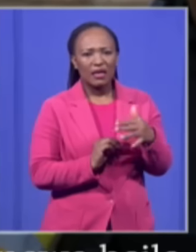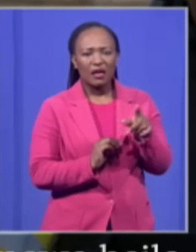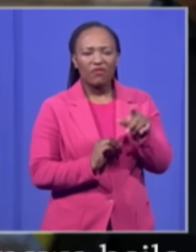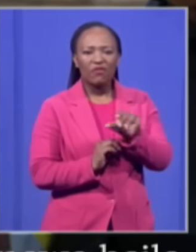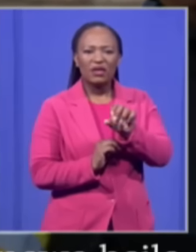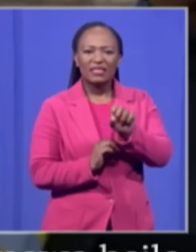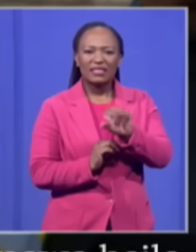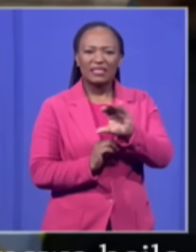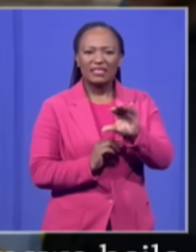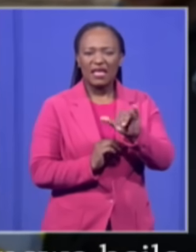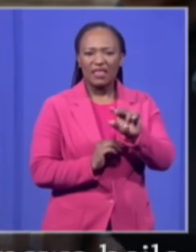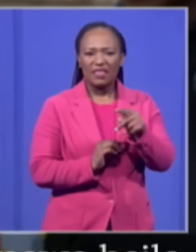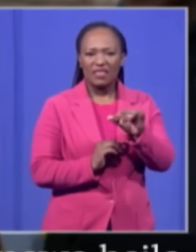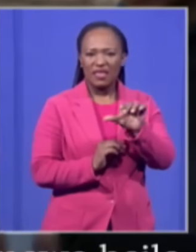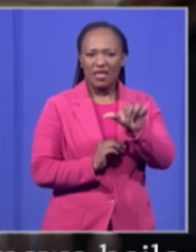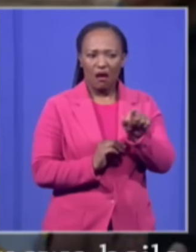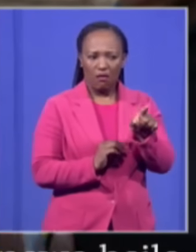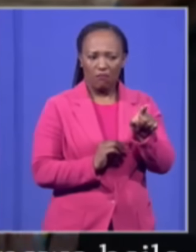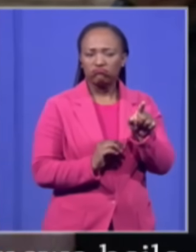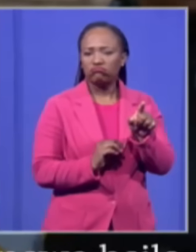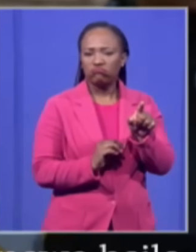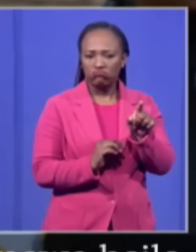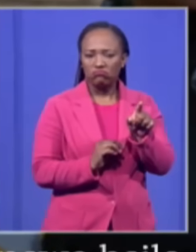Cynthia, so ra itumela gore